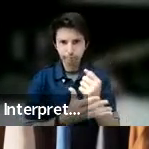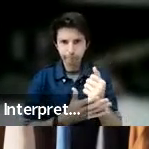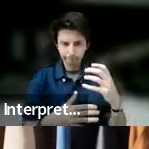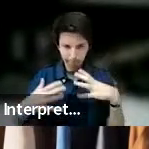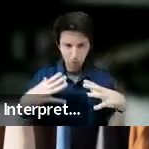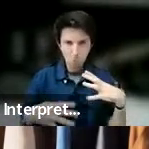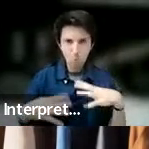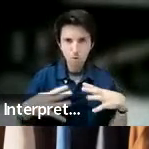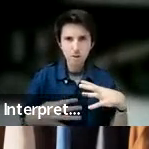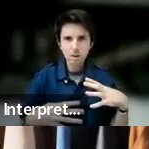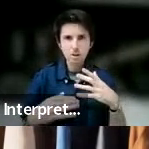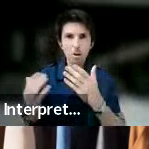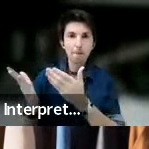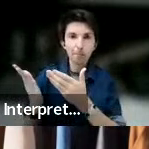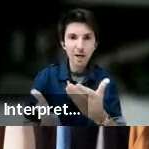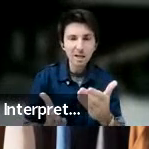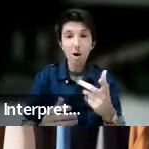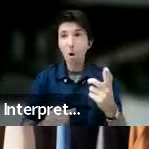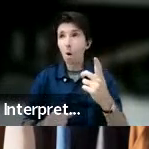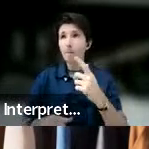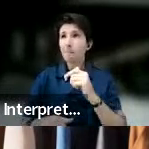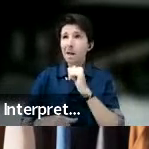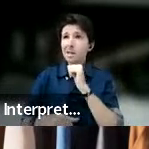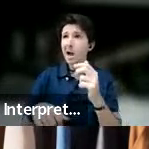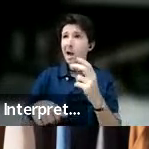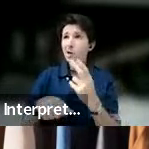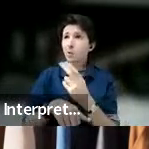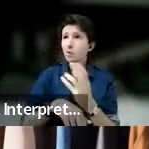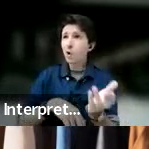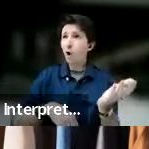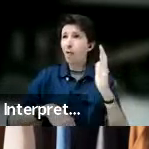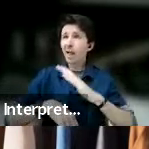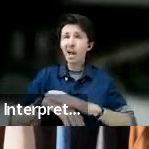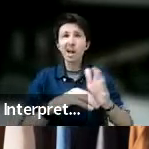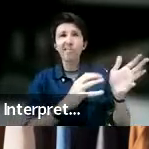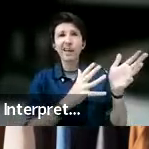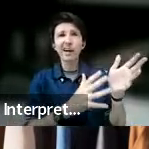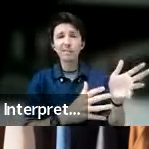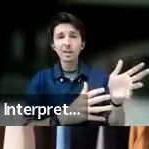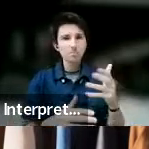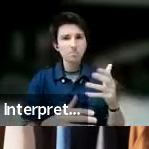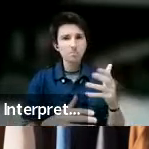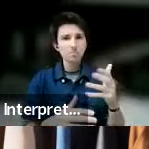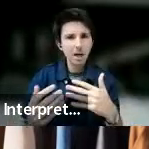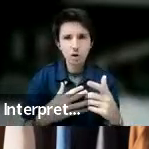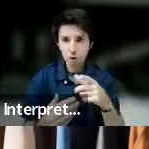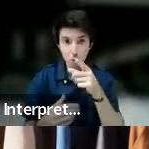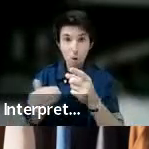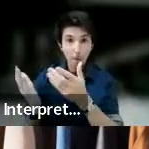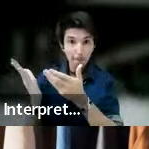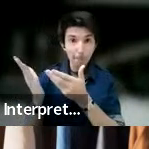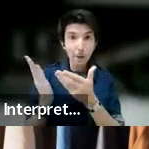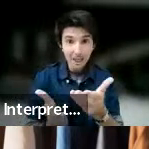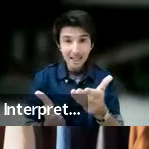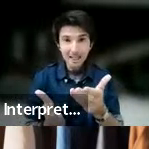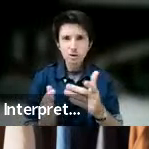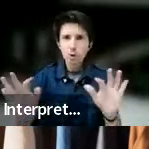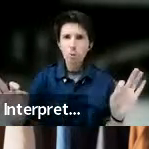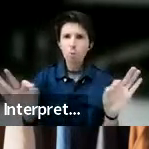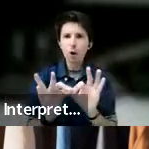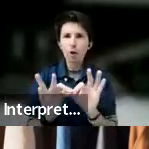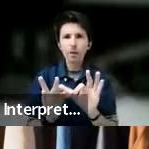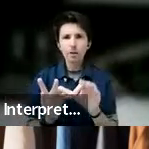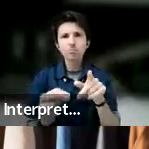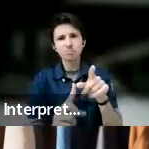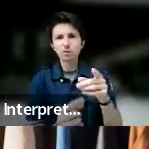camera. So that's always really important, that when you're told how many wardrobe pieces to bring, you will bring